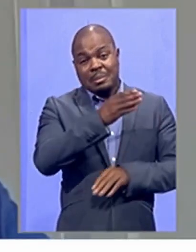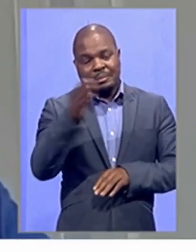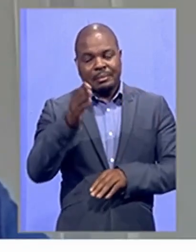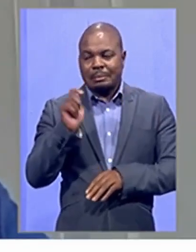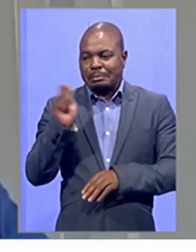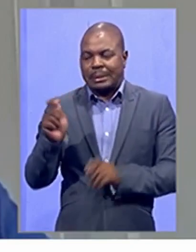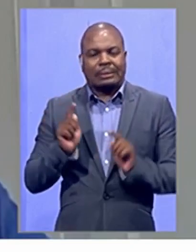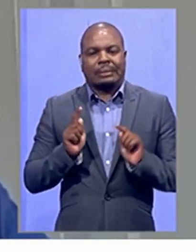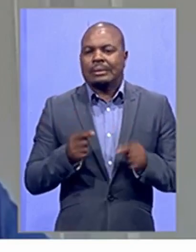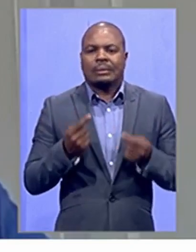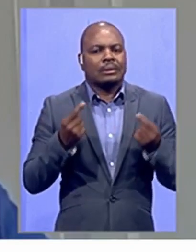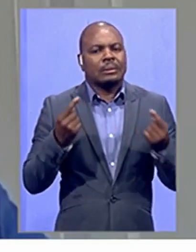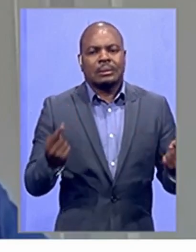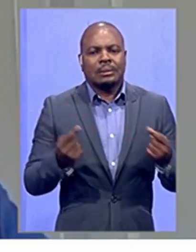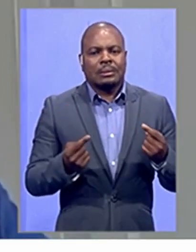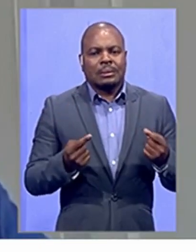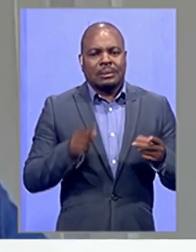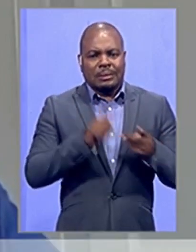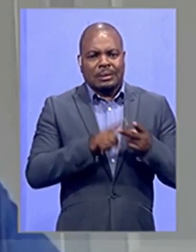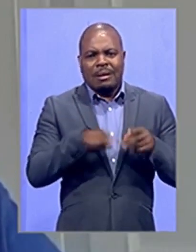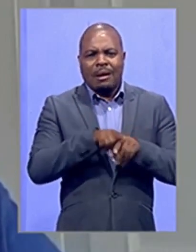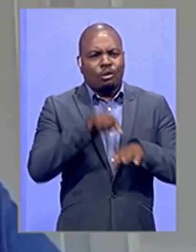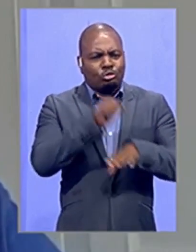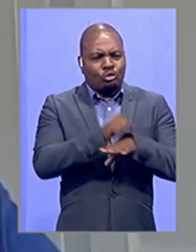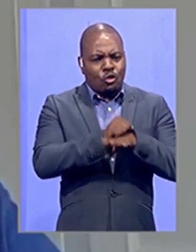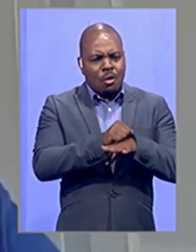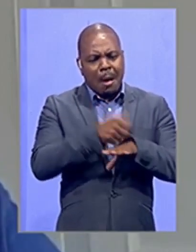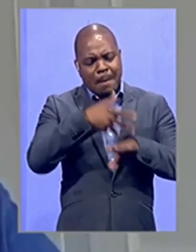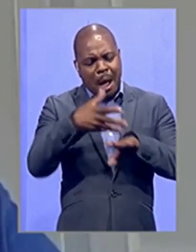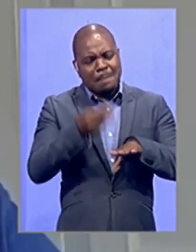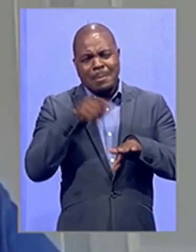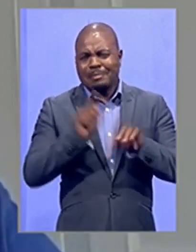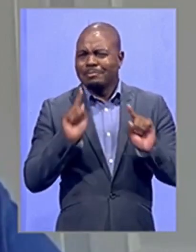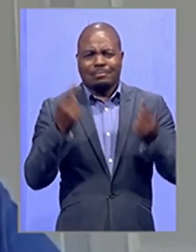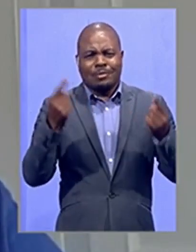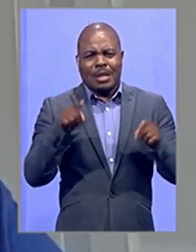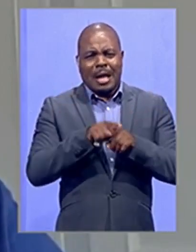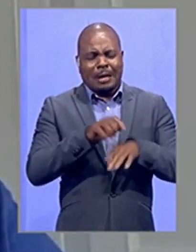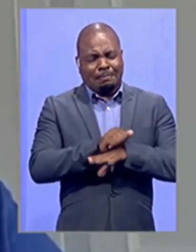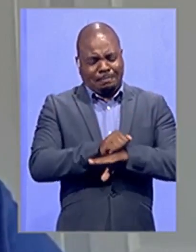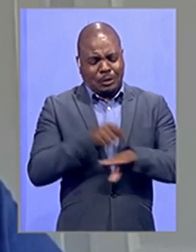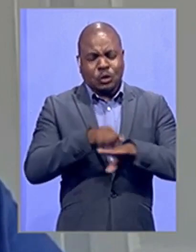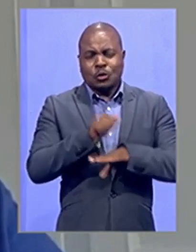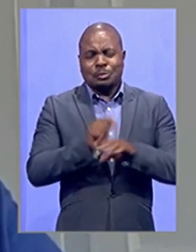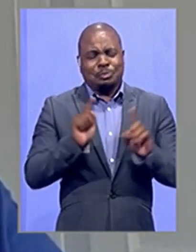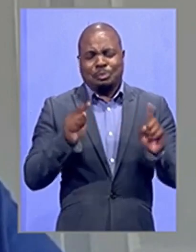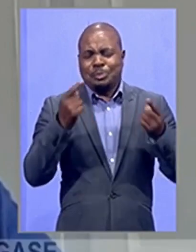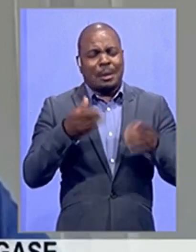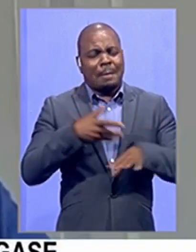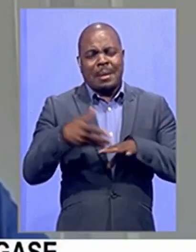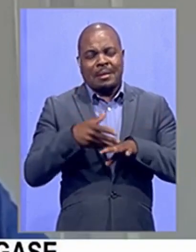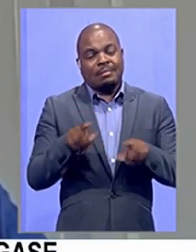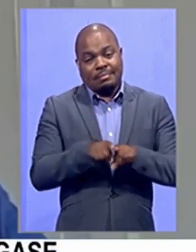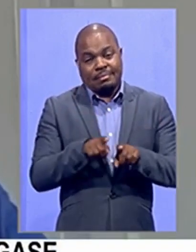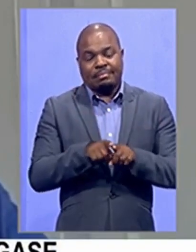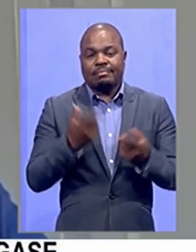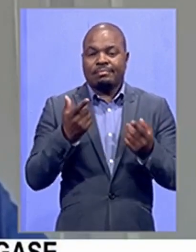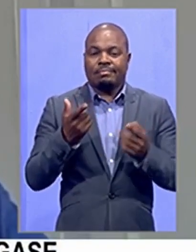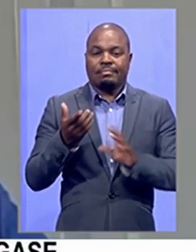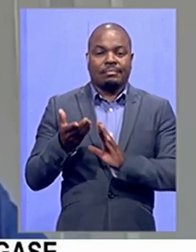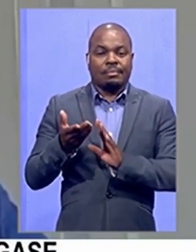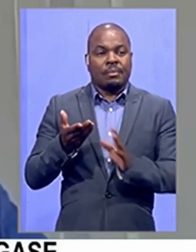pay, and you cannot get blood out of a stone, much as you squeeze it. So there will be increasing